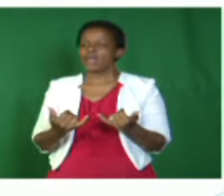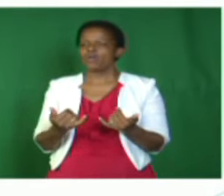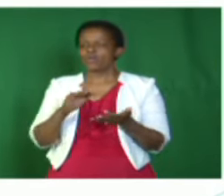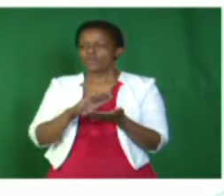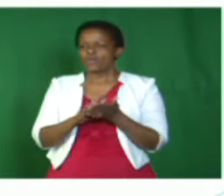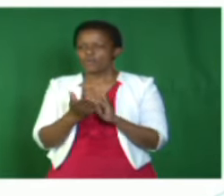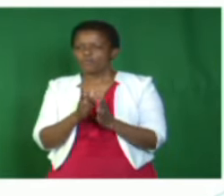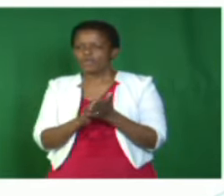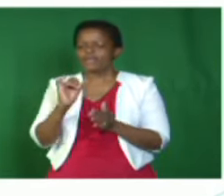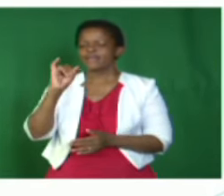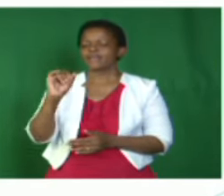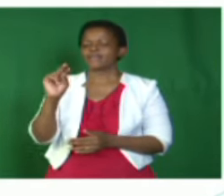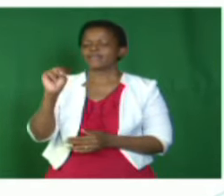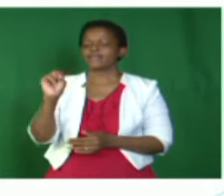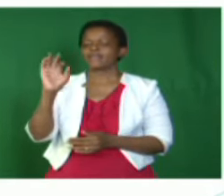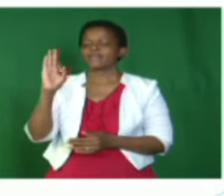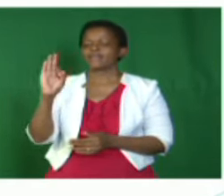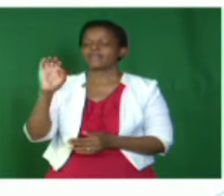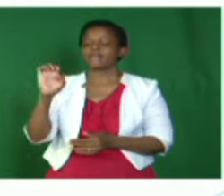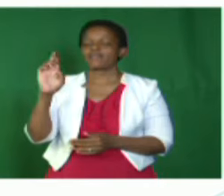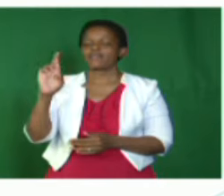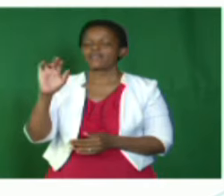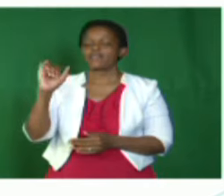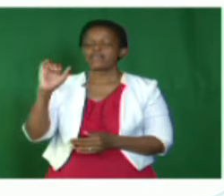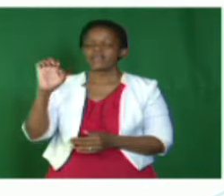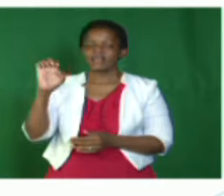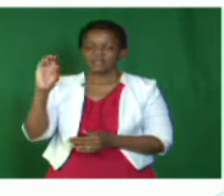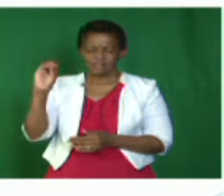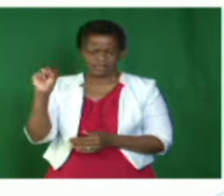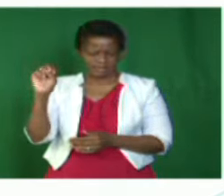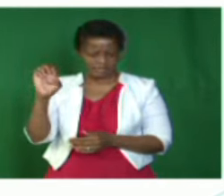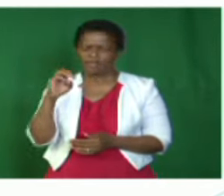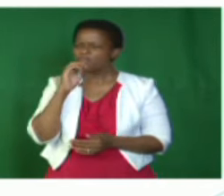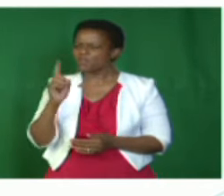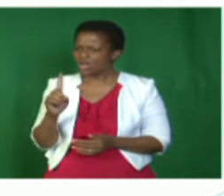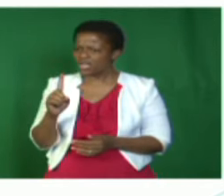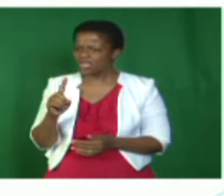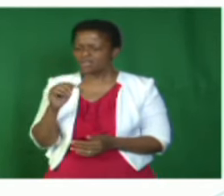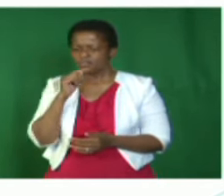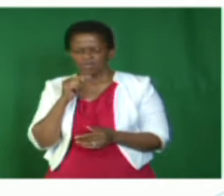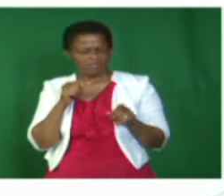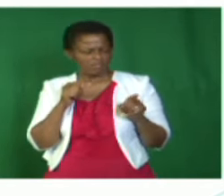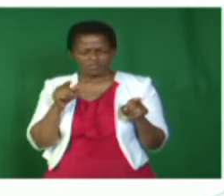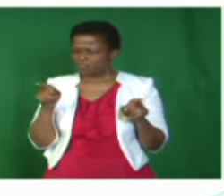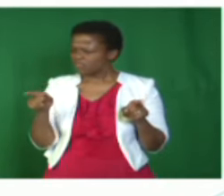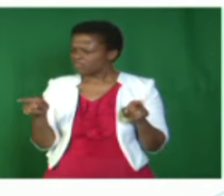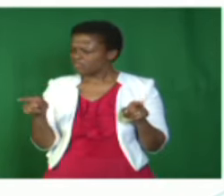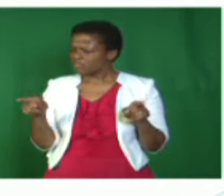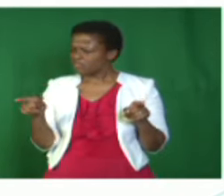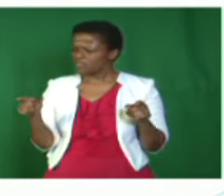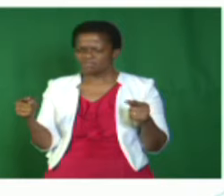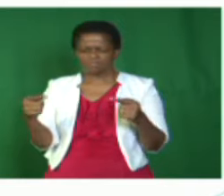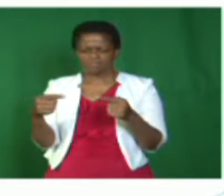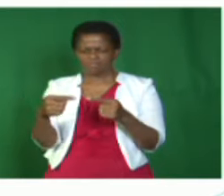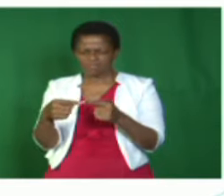inferences, it is when now you try to read between the lines. You actually connect the activities that are done